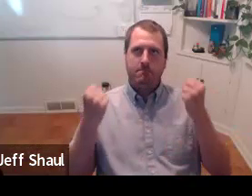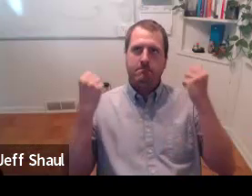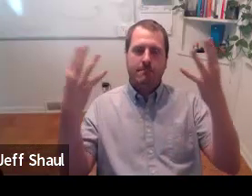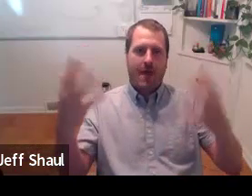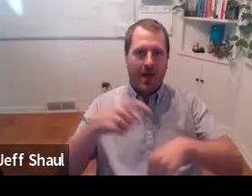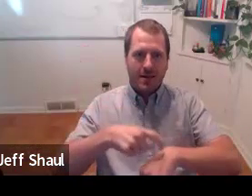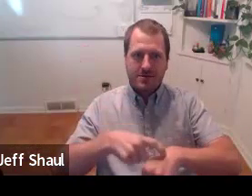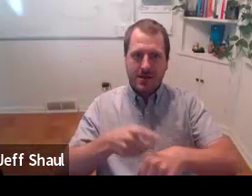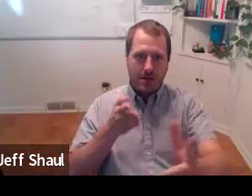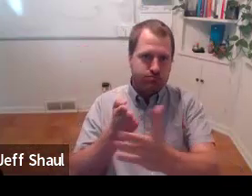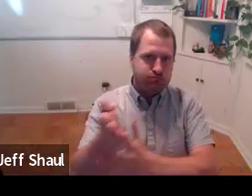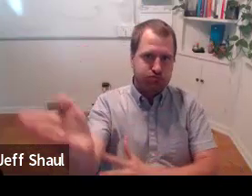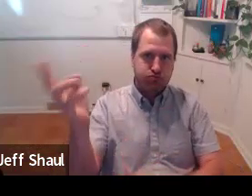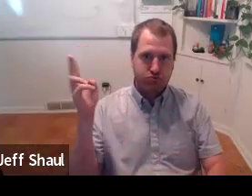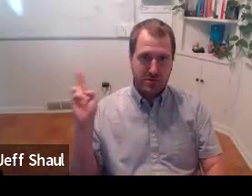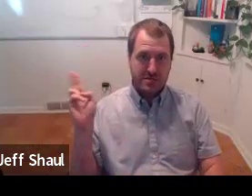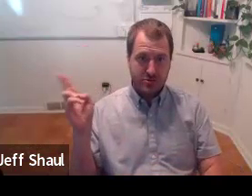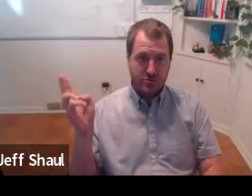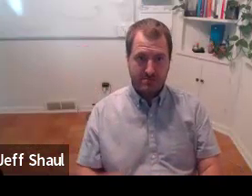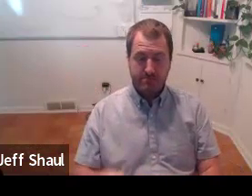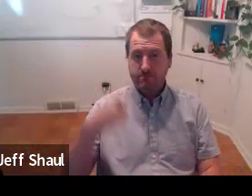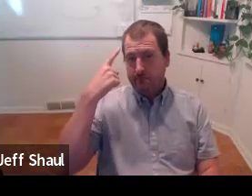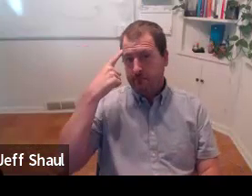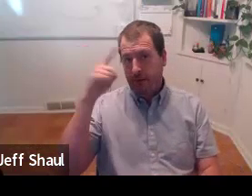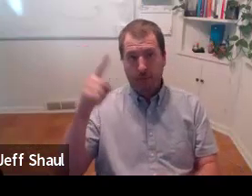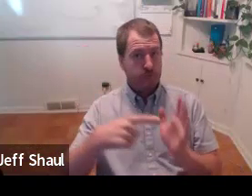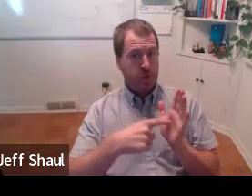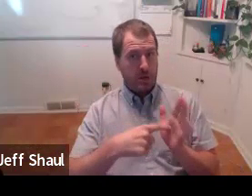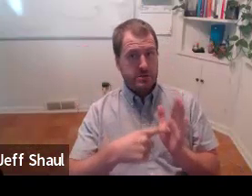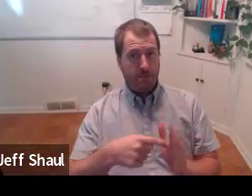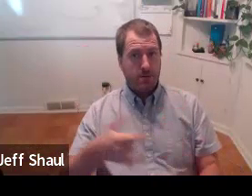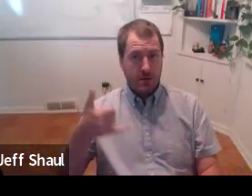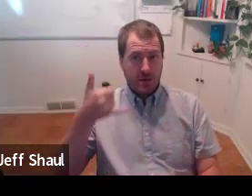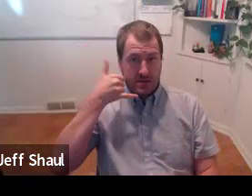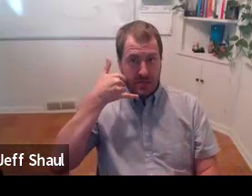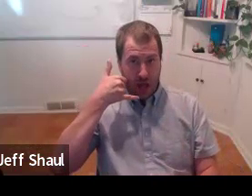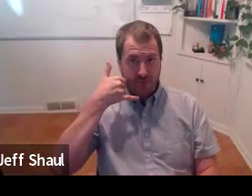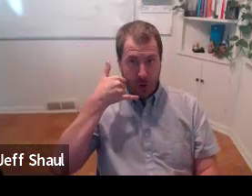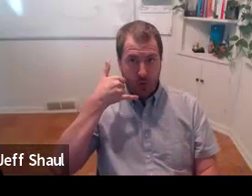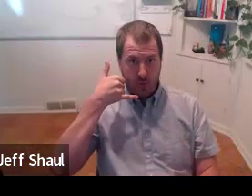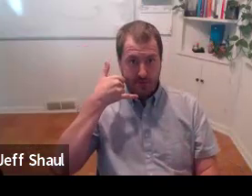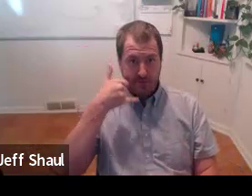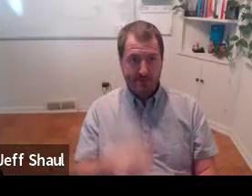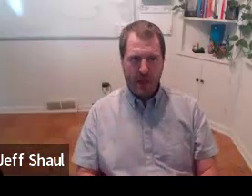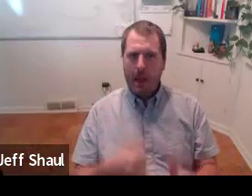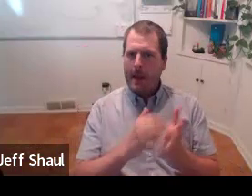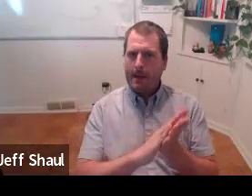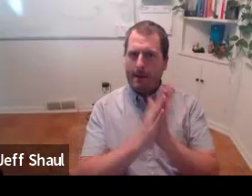We've seen this happen many times throughout history. For example, the